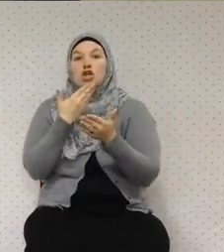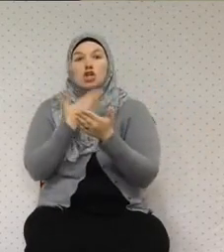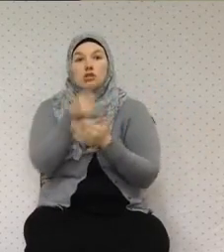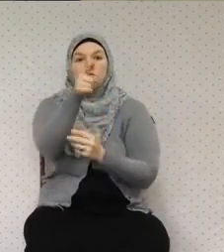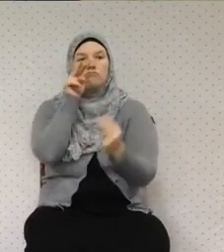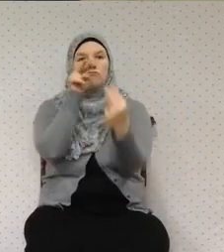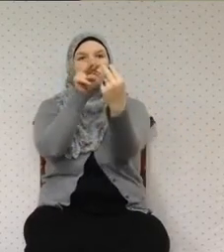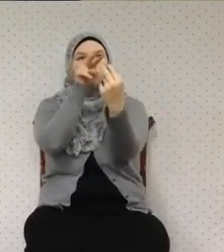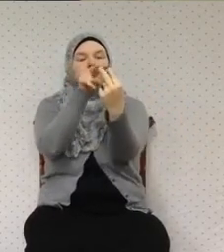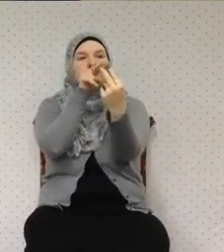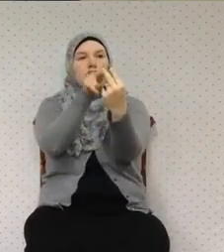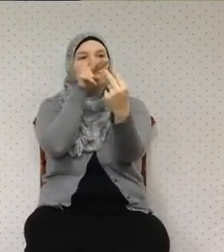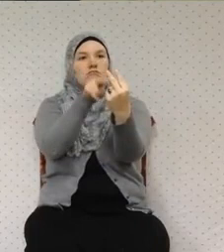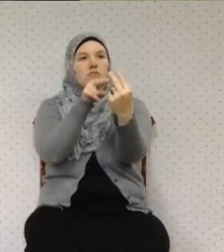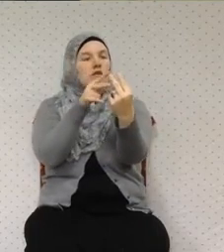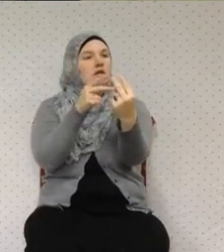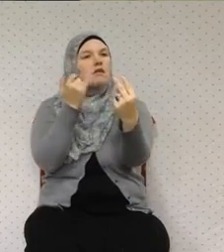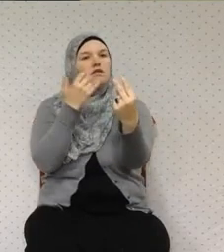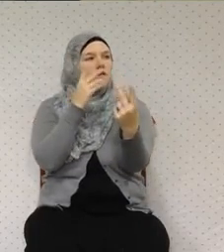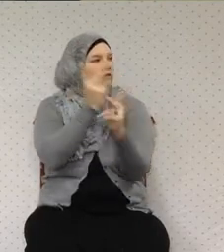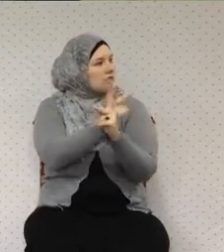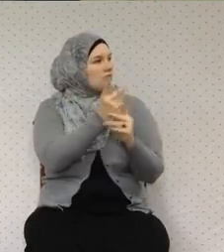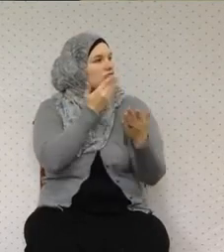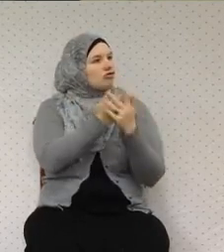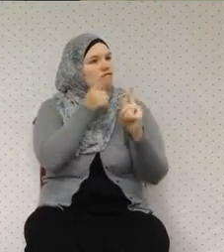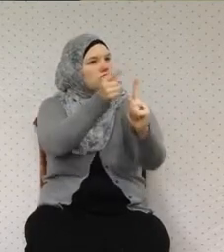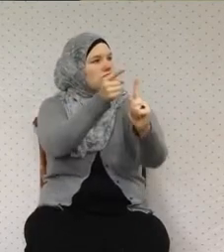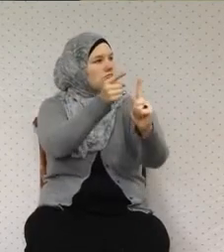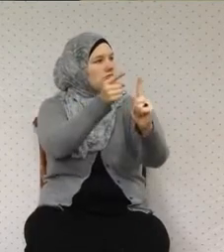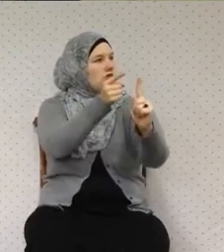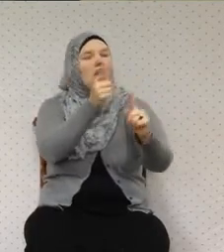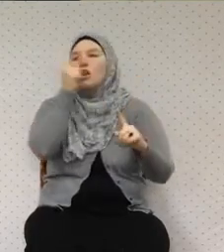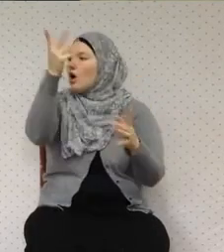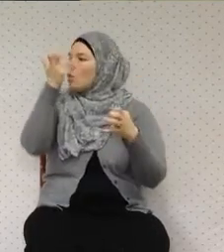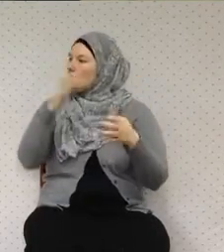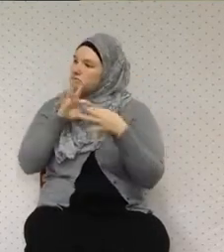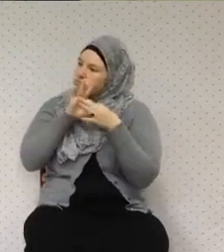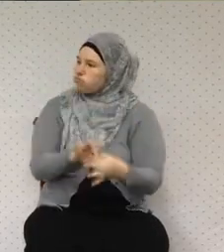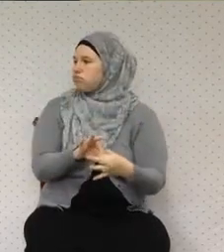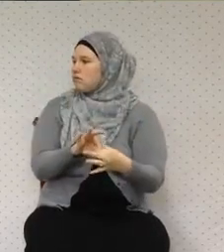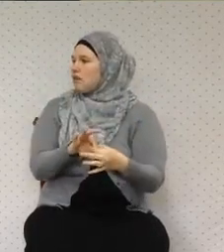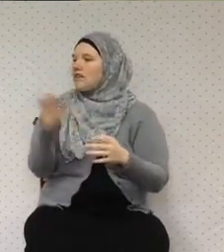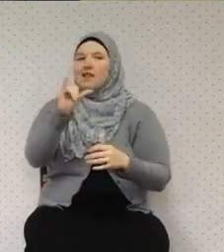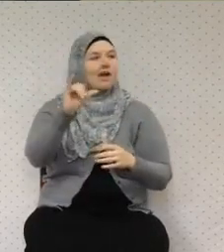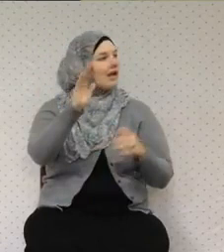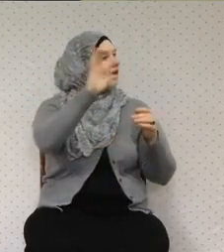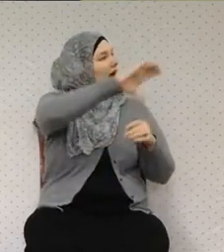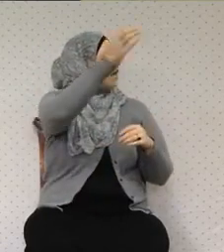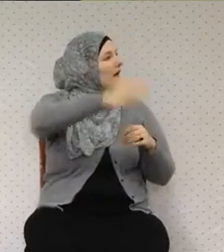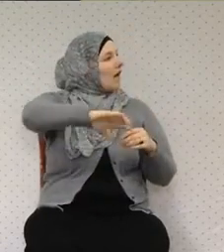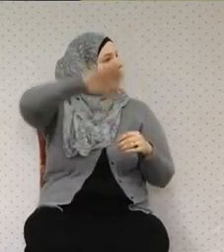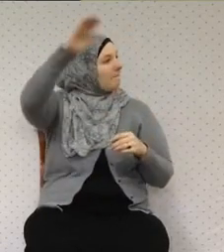As if Allah wants us to be tied down. It's like a camel